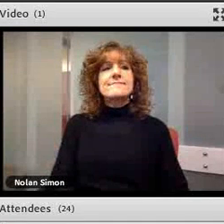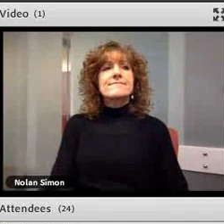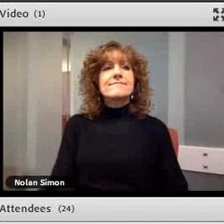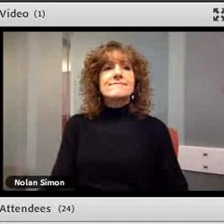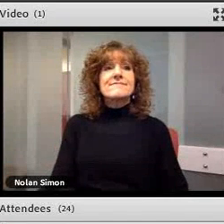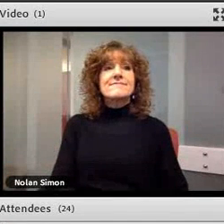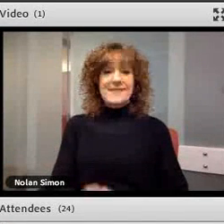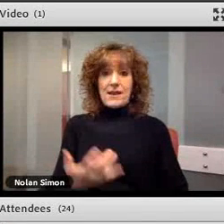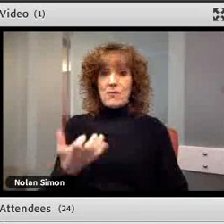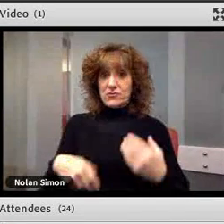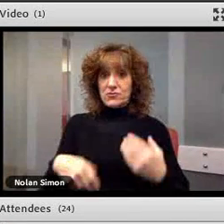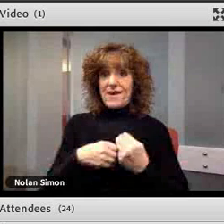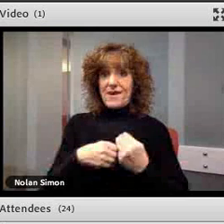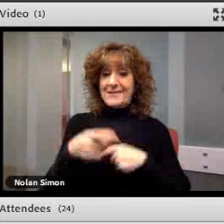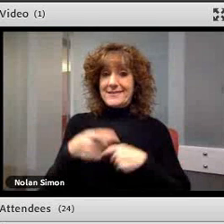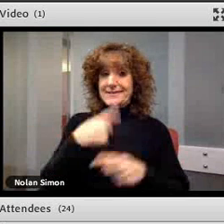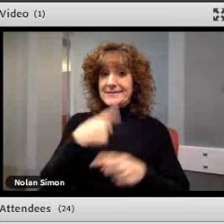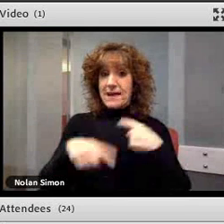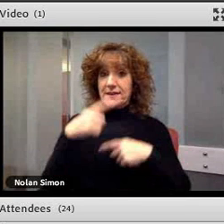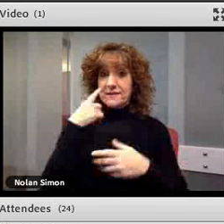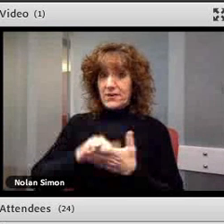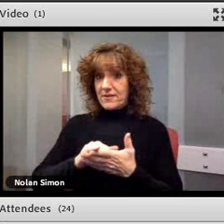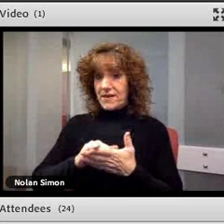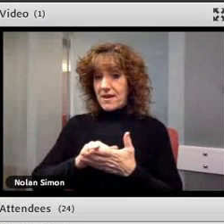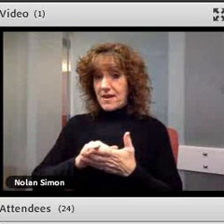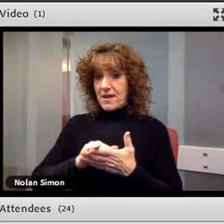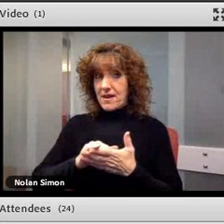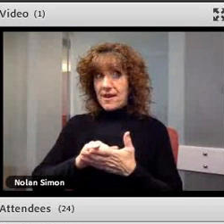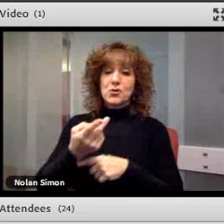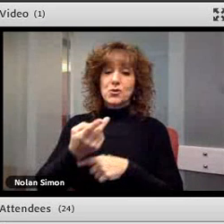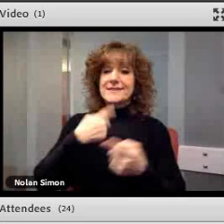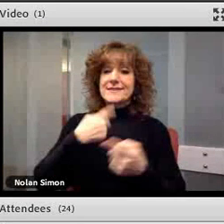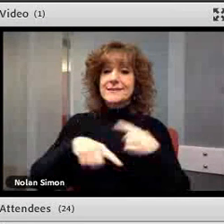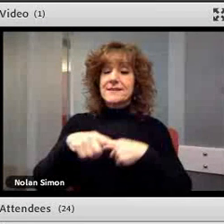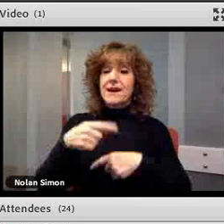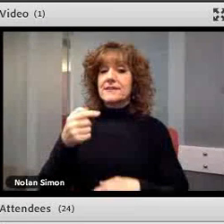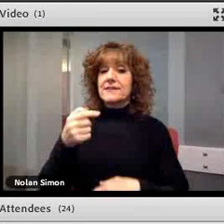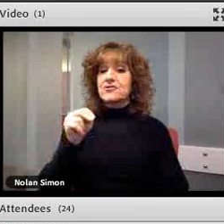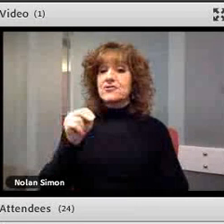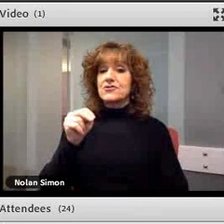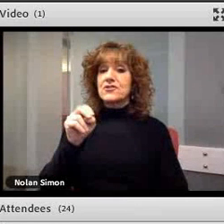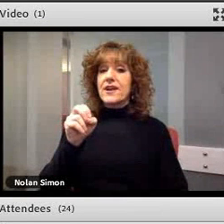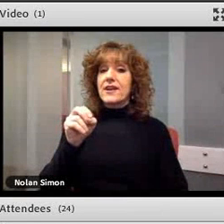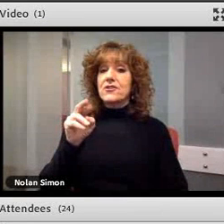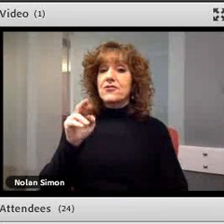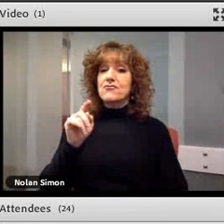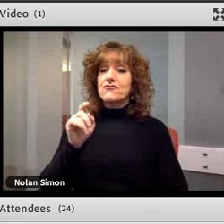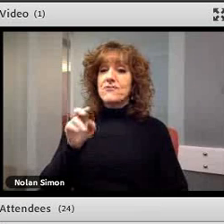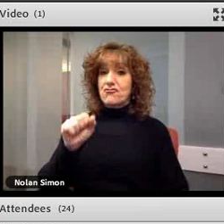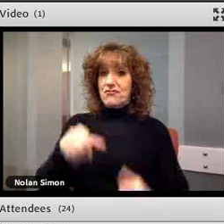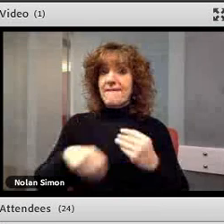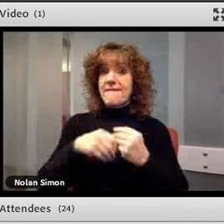Okay? So if I want to add the signs for that, and use my sign generator, I can do that.